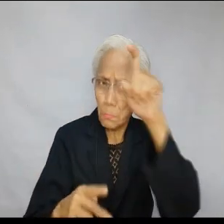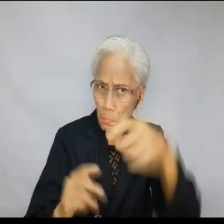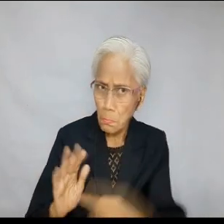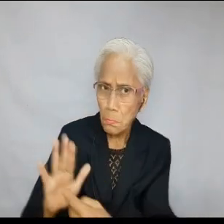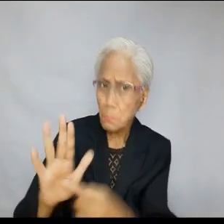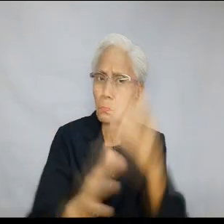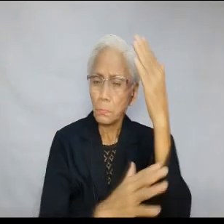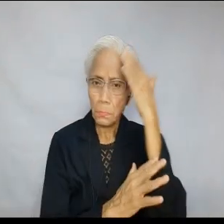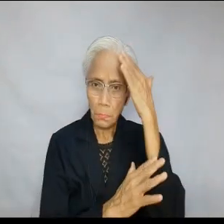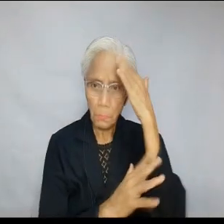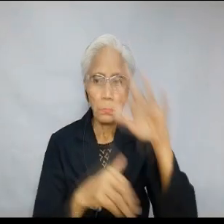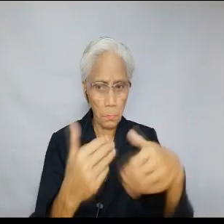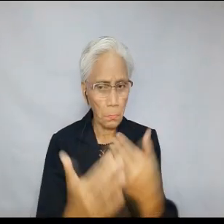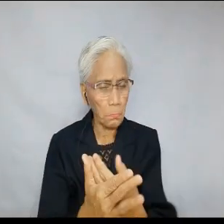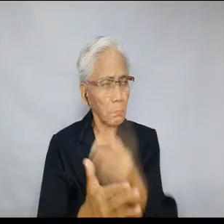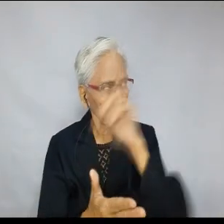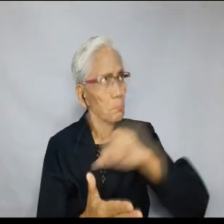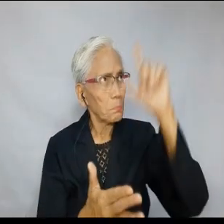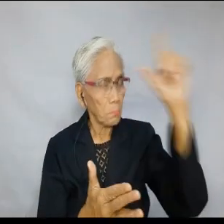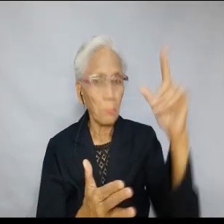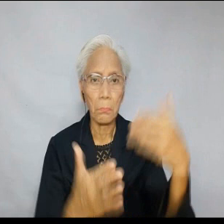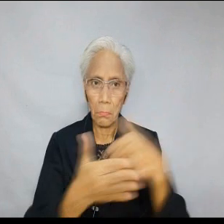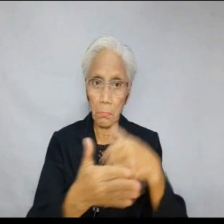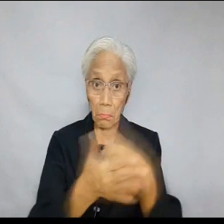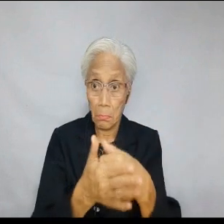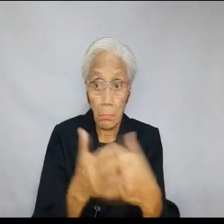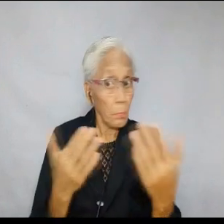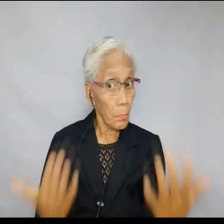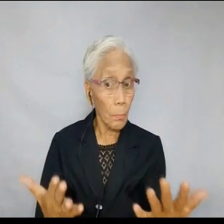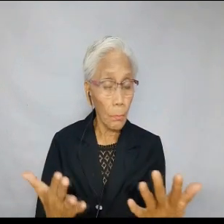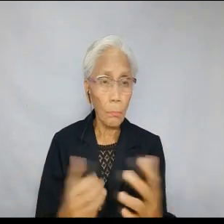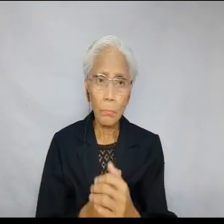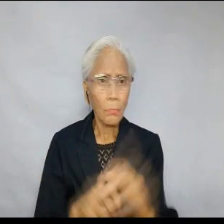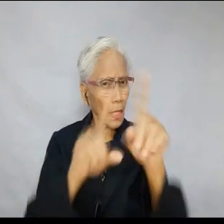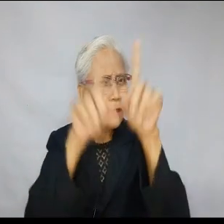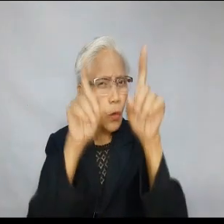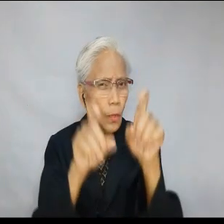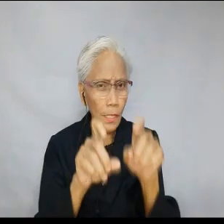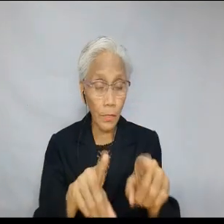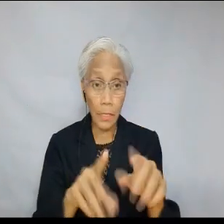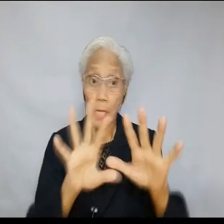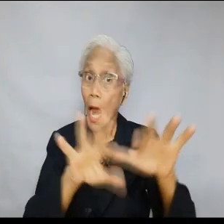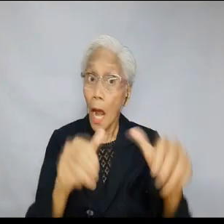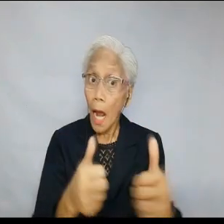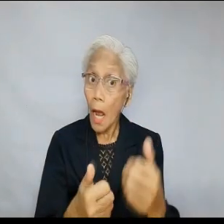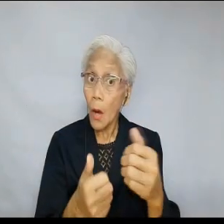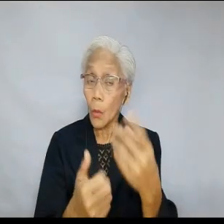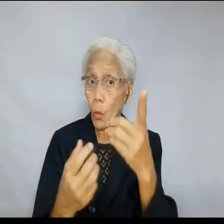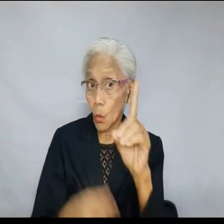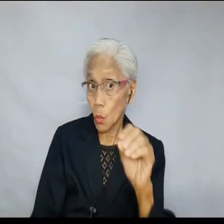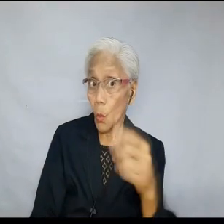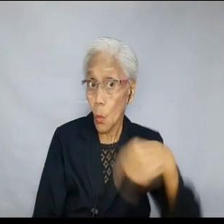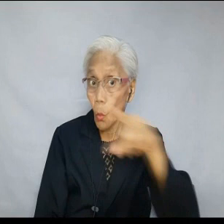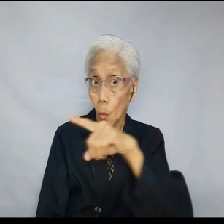to all. The Lord is near." So, the question is, how do